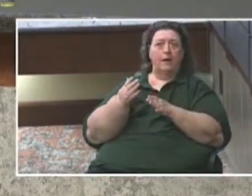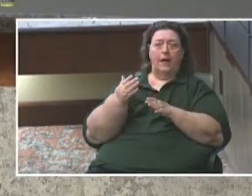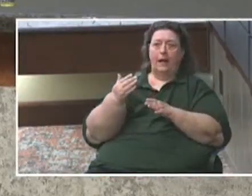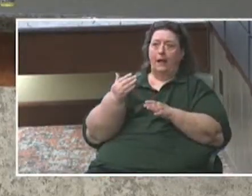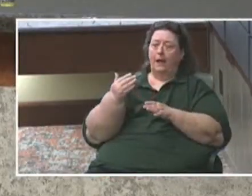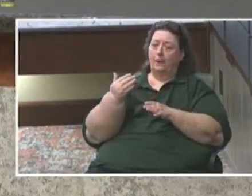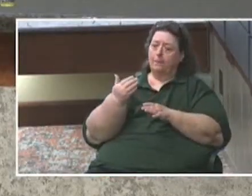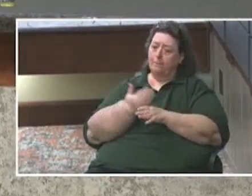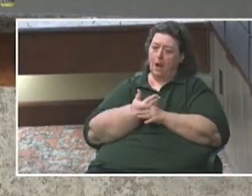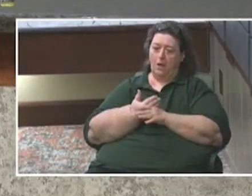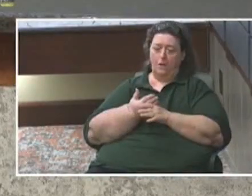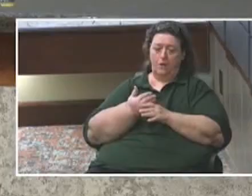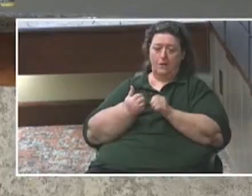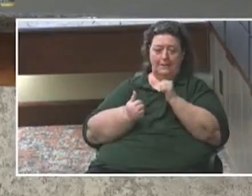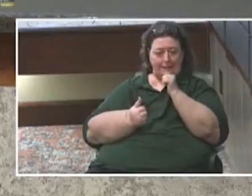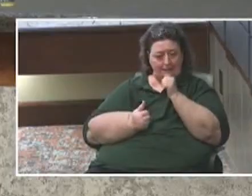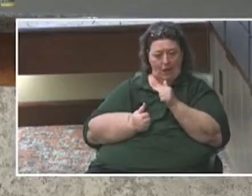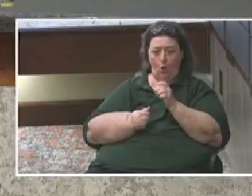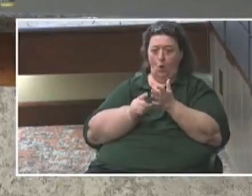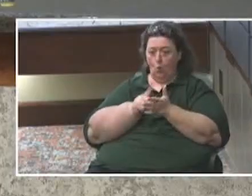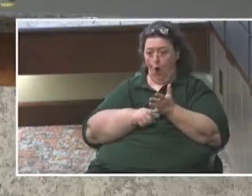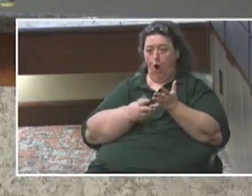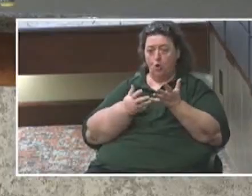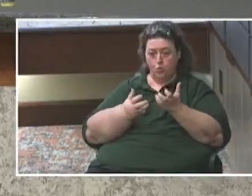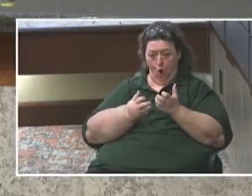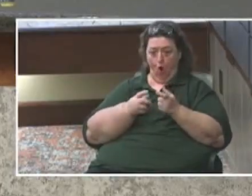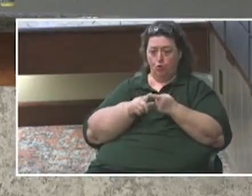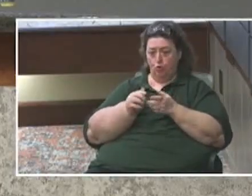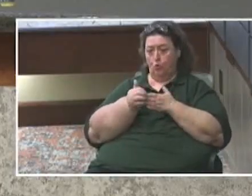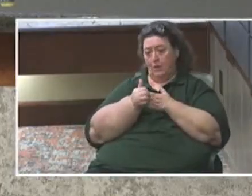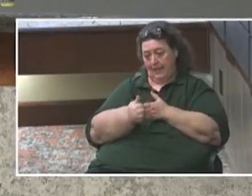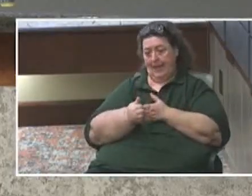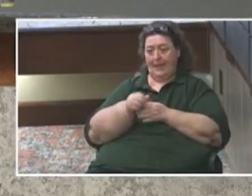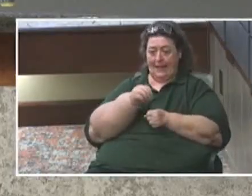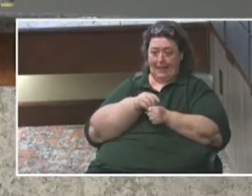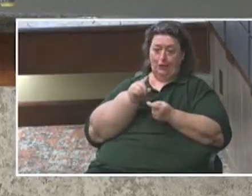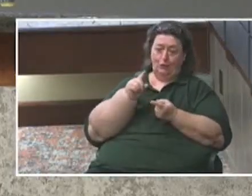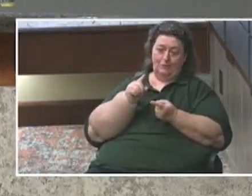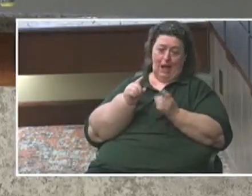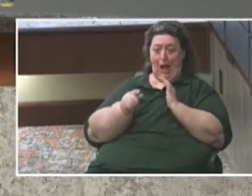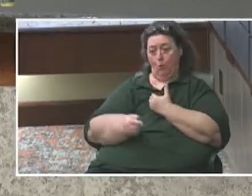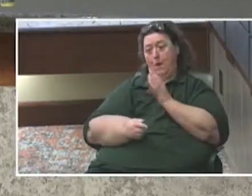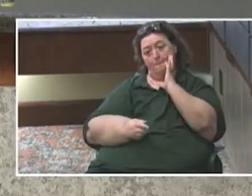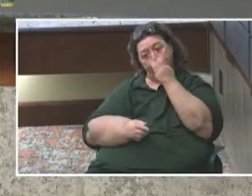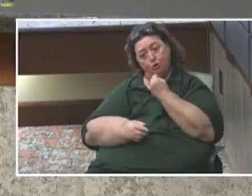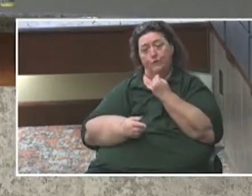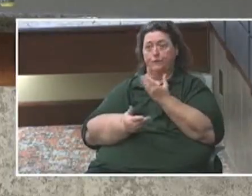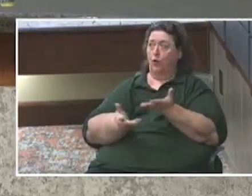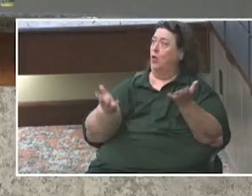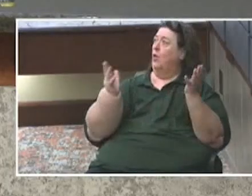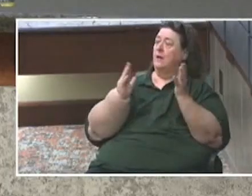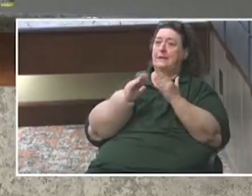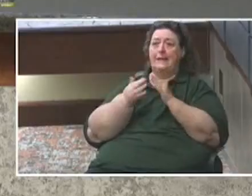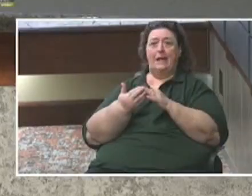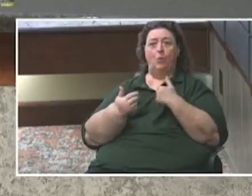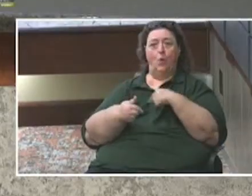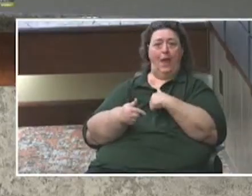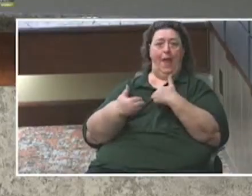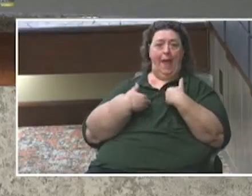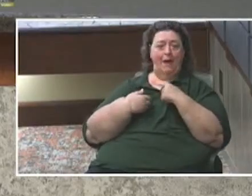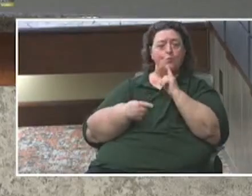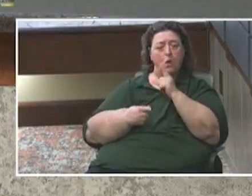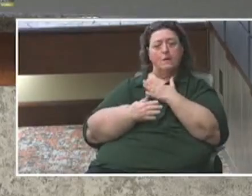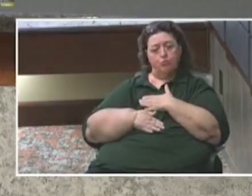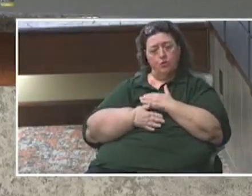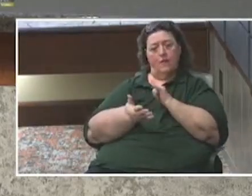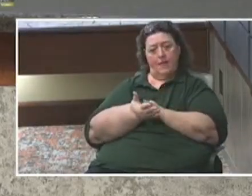is not what you want to lead into our beautiful facilities and new stuff that we have. However, we appreciate